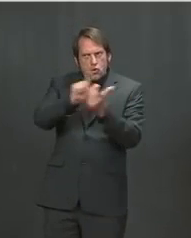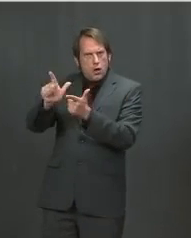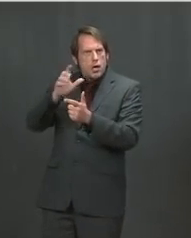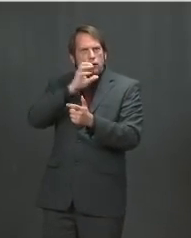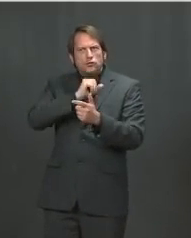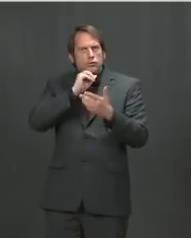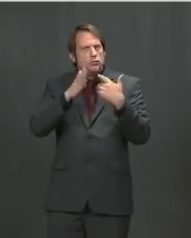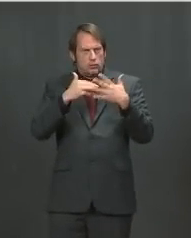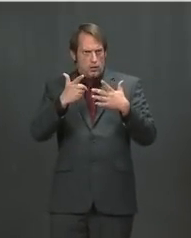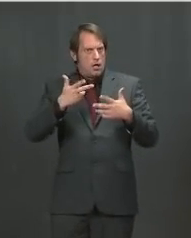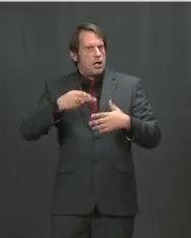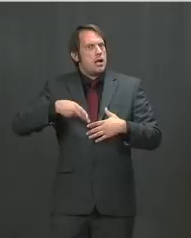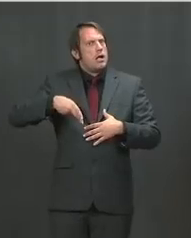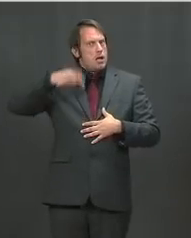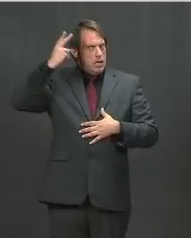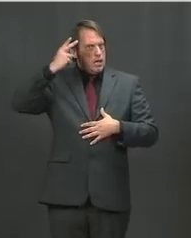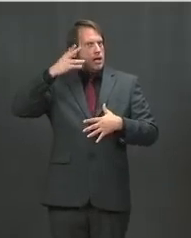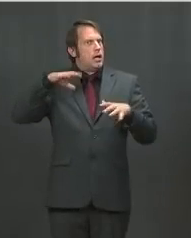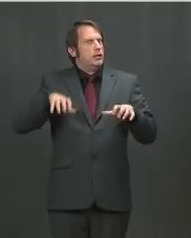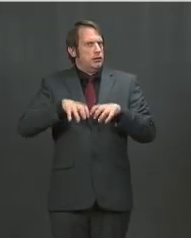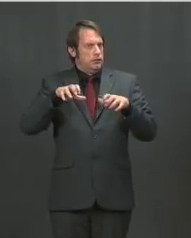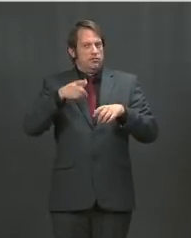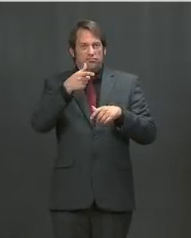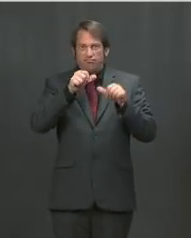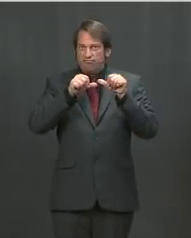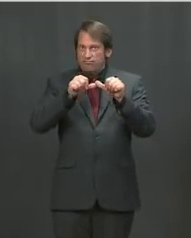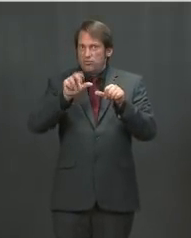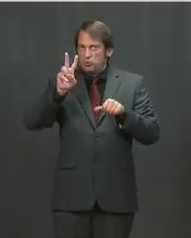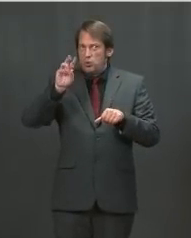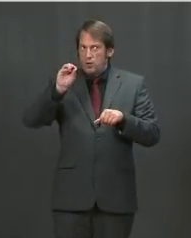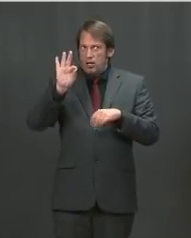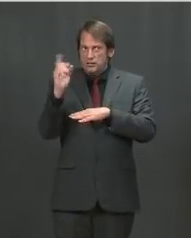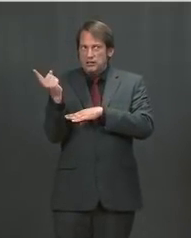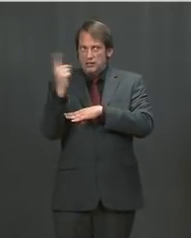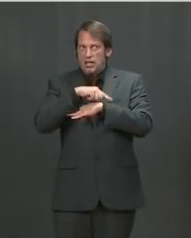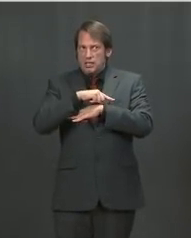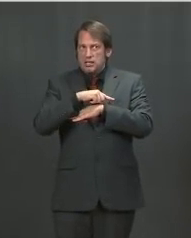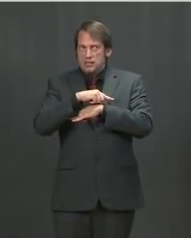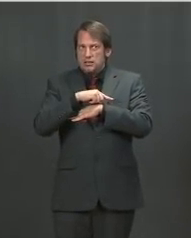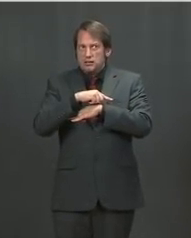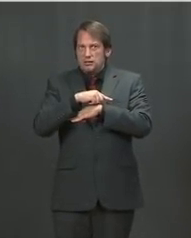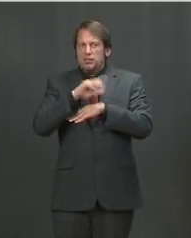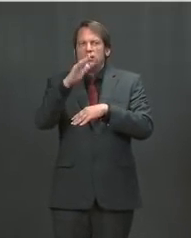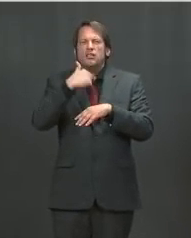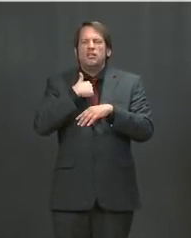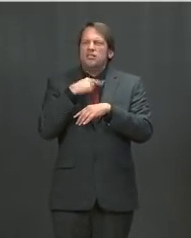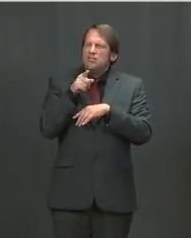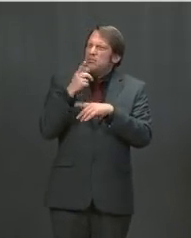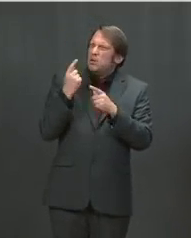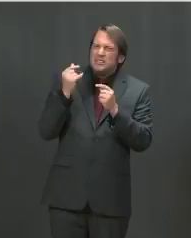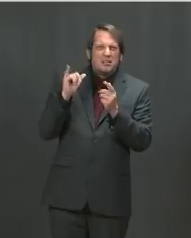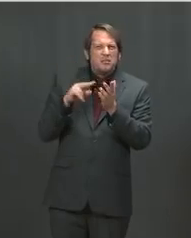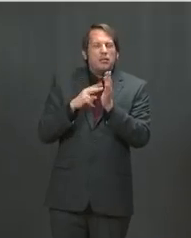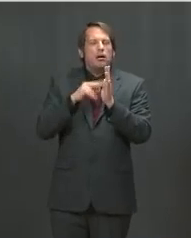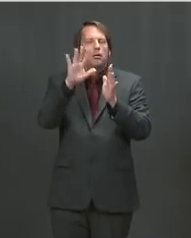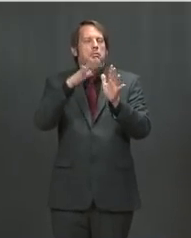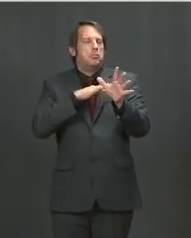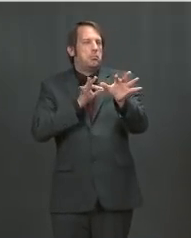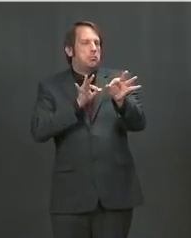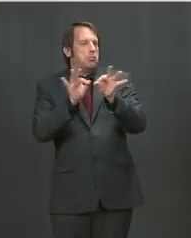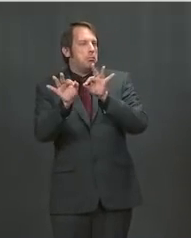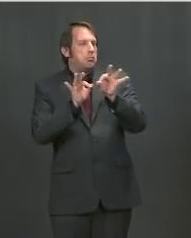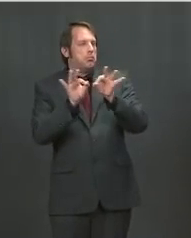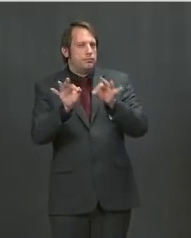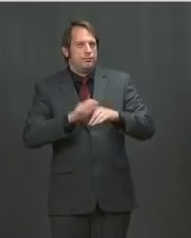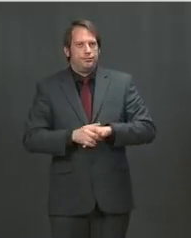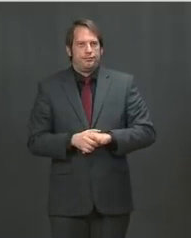to 3 serological assays. And I'll explain in a second what they are. Next slide. If you look at